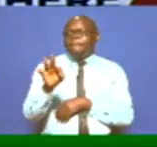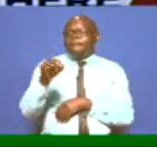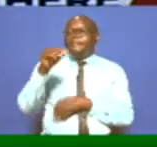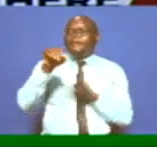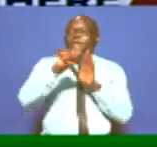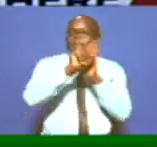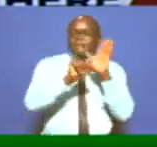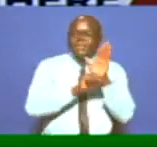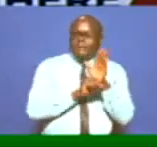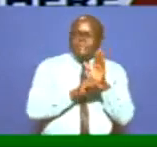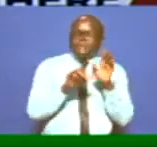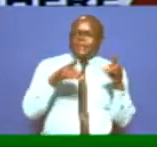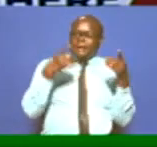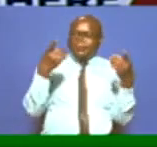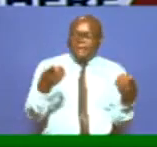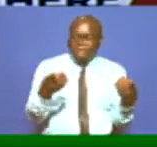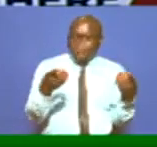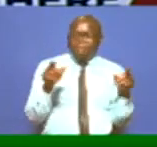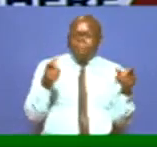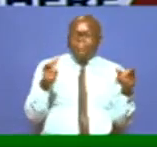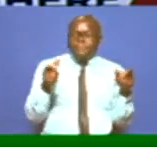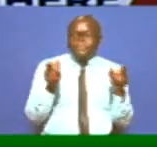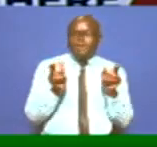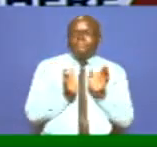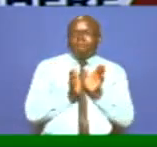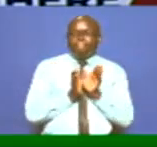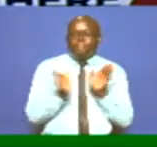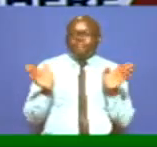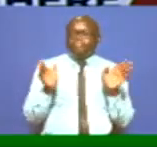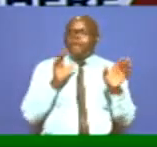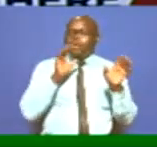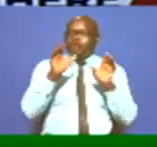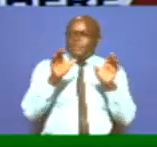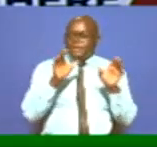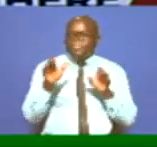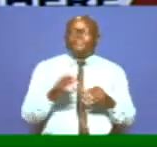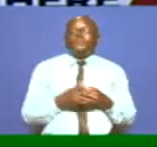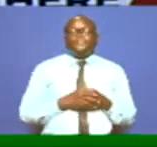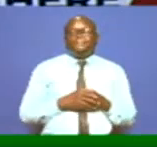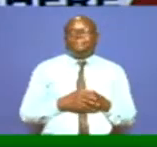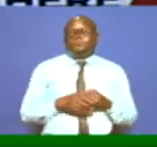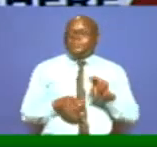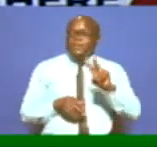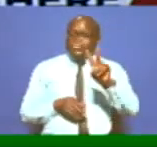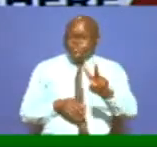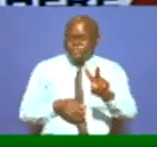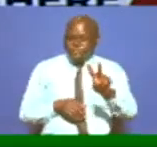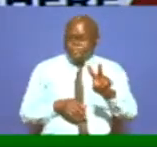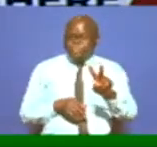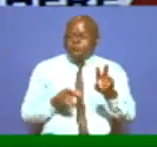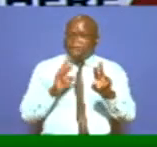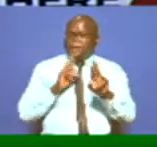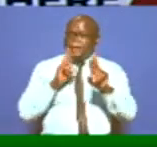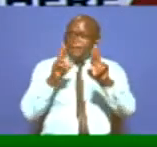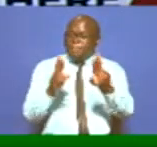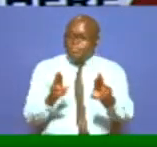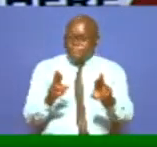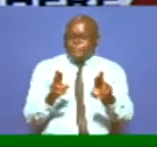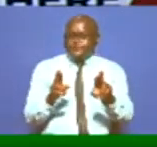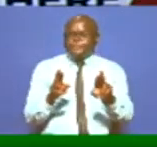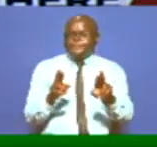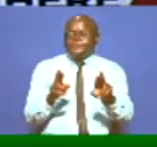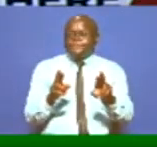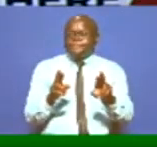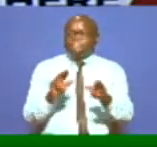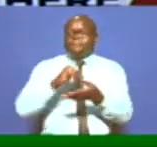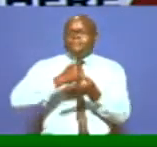for Broadcasting and Telecommunications. Two. Reports of